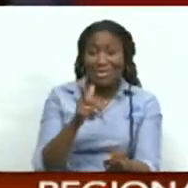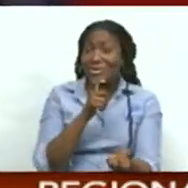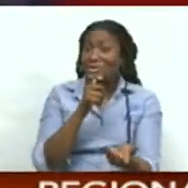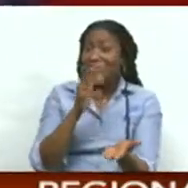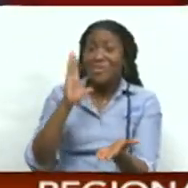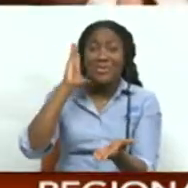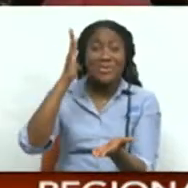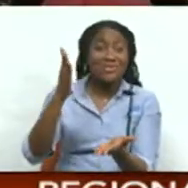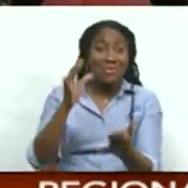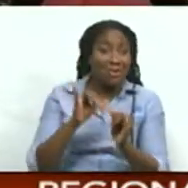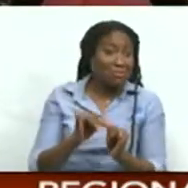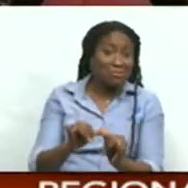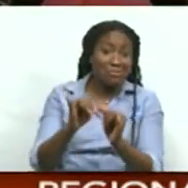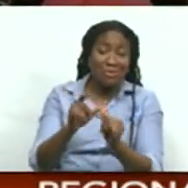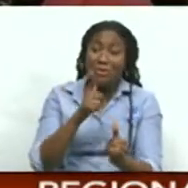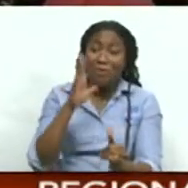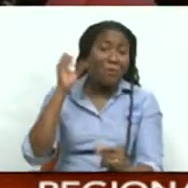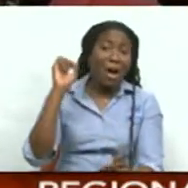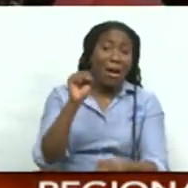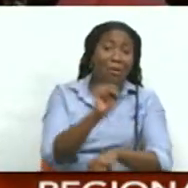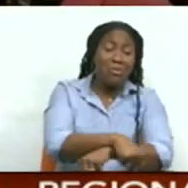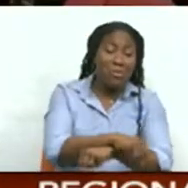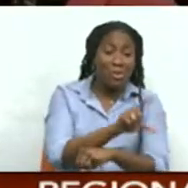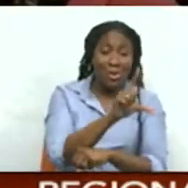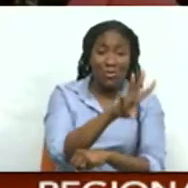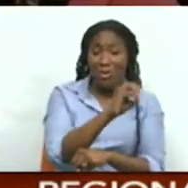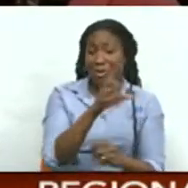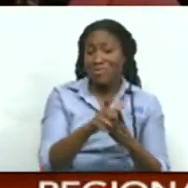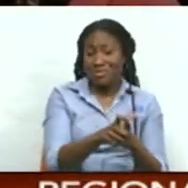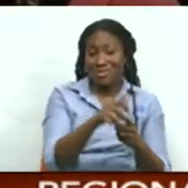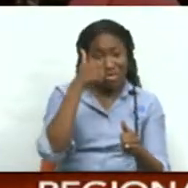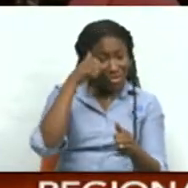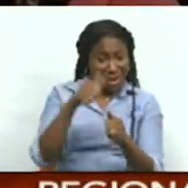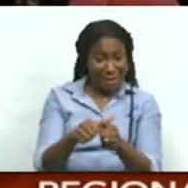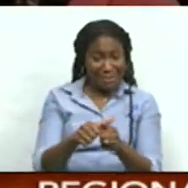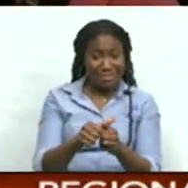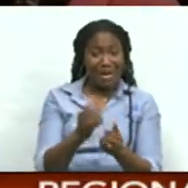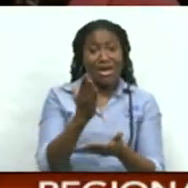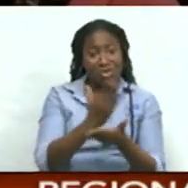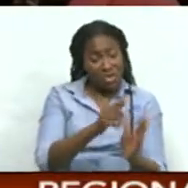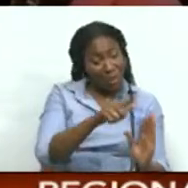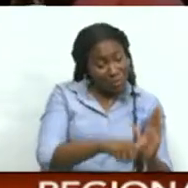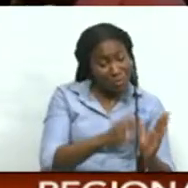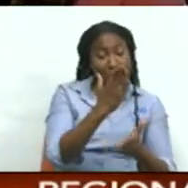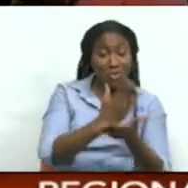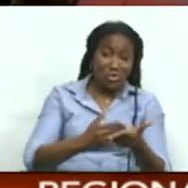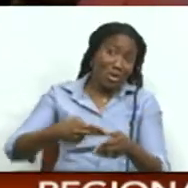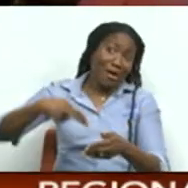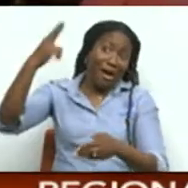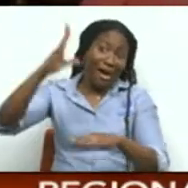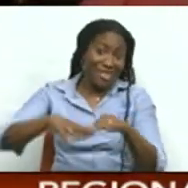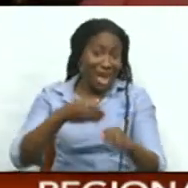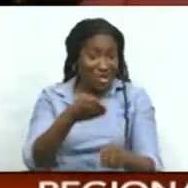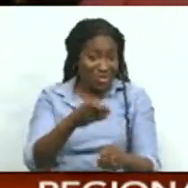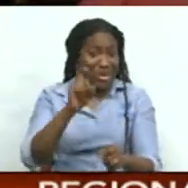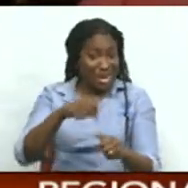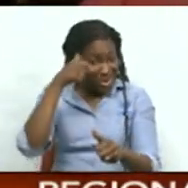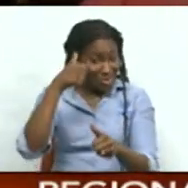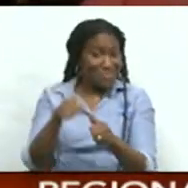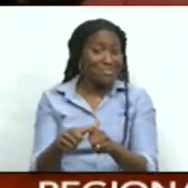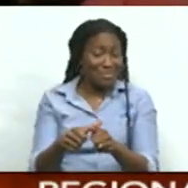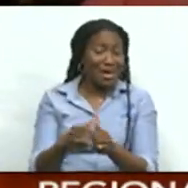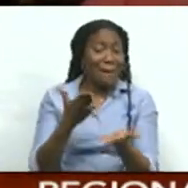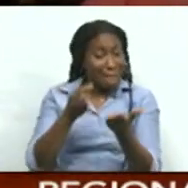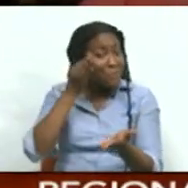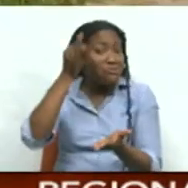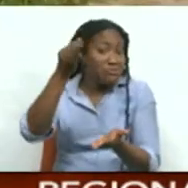more. Always remember, there's always somebody lower than you and there's always somebody better than you. So there will have somebody to beat